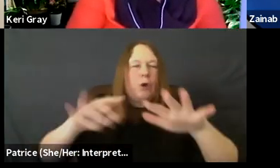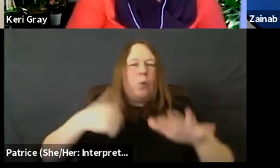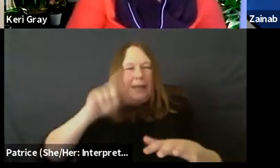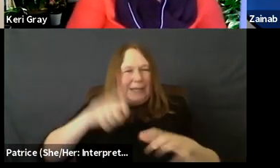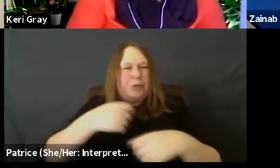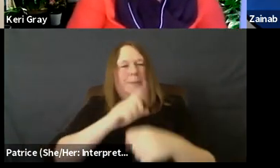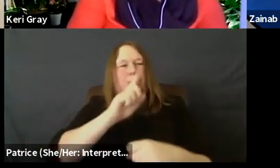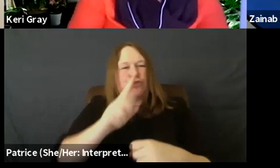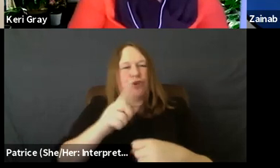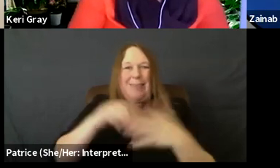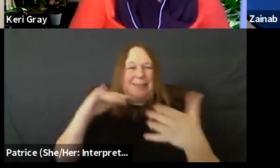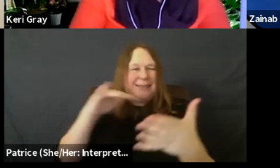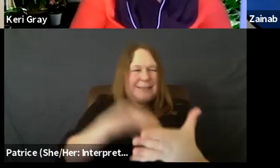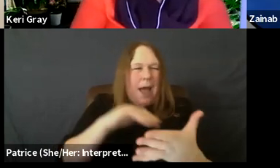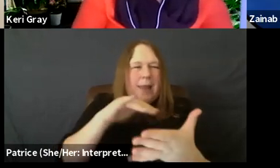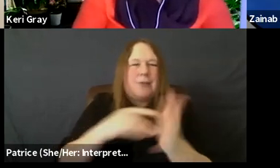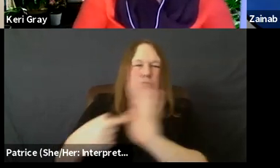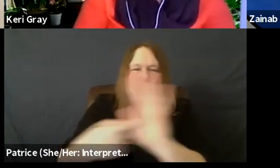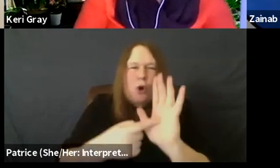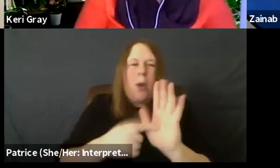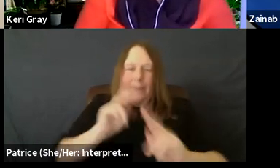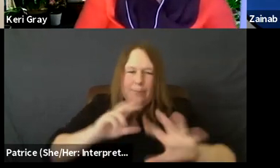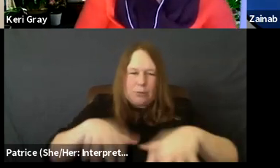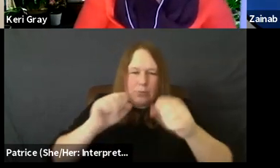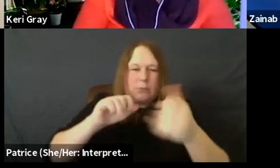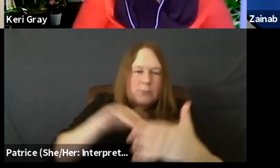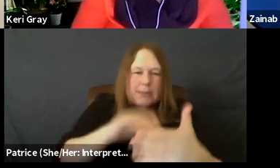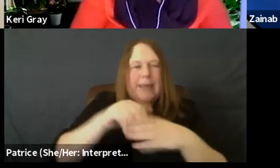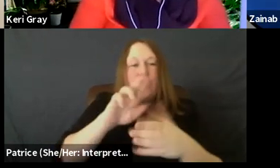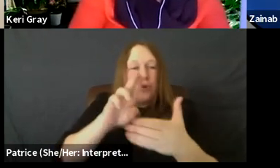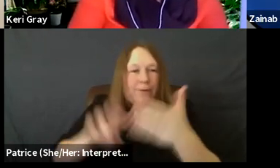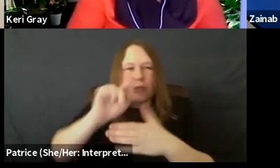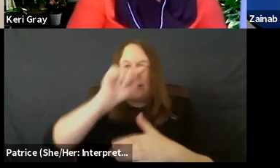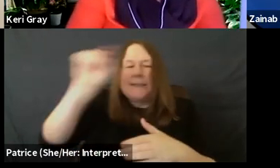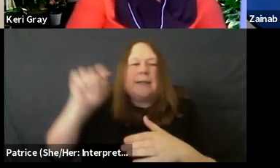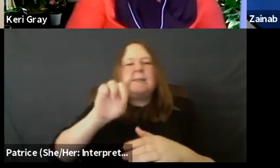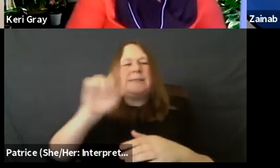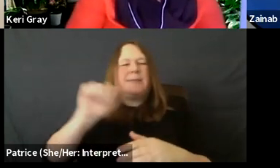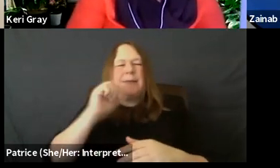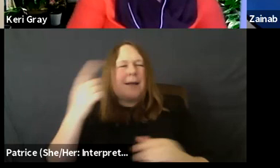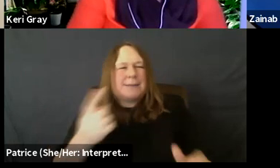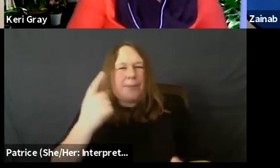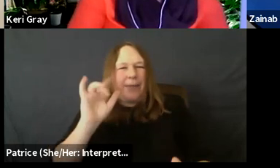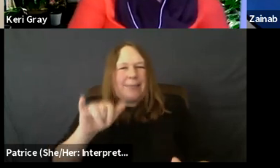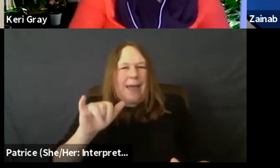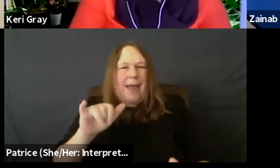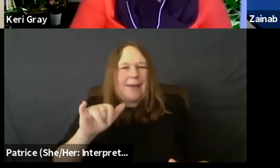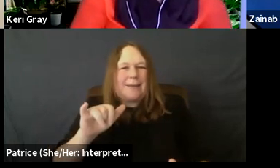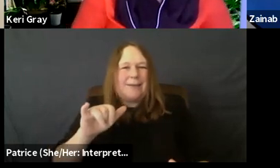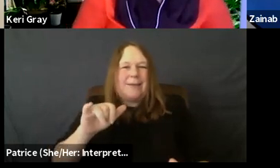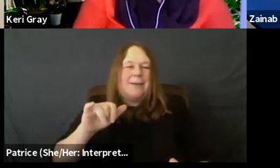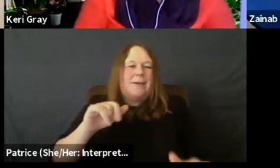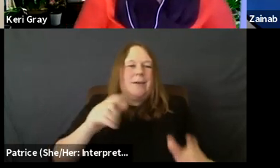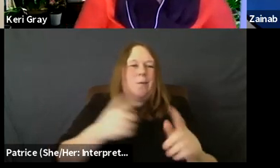make sure that in the studies that people are doing at the universities, that disability is not something way off in the